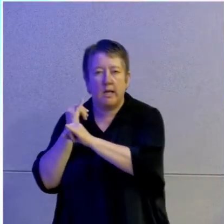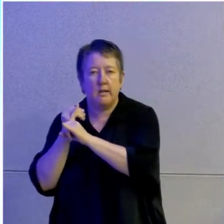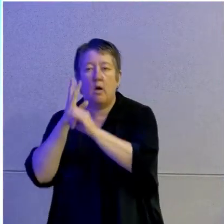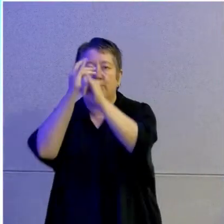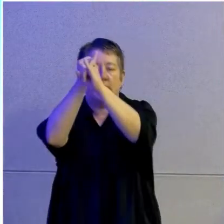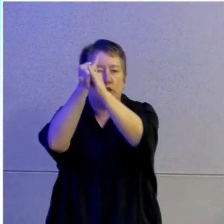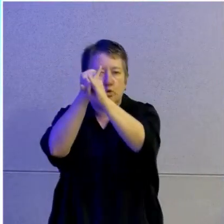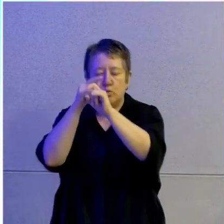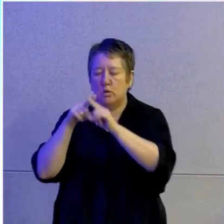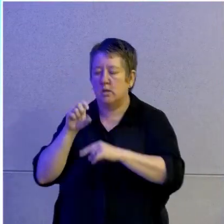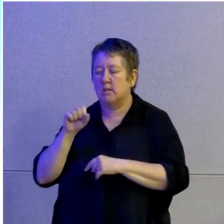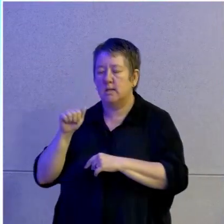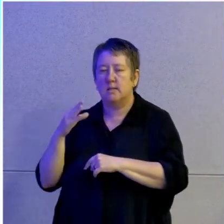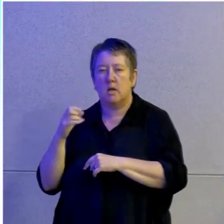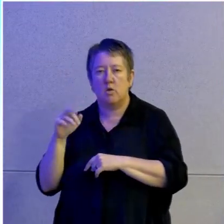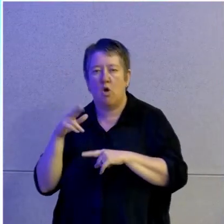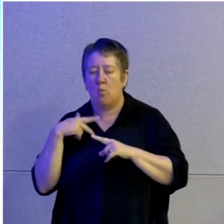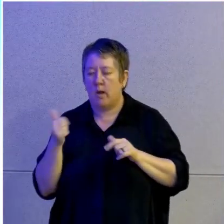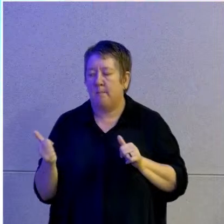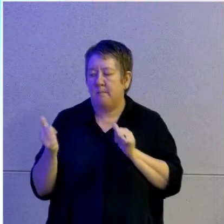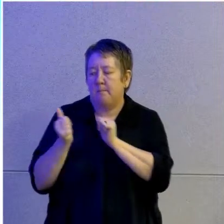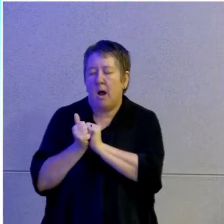our